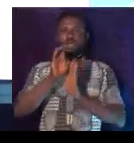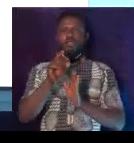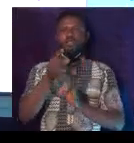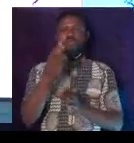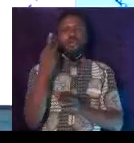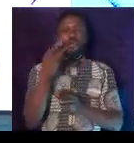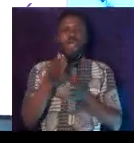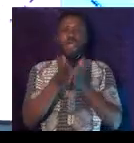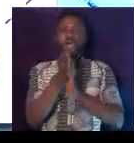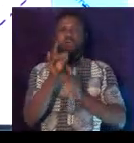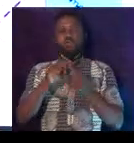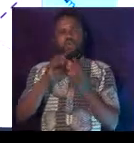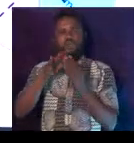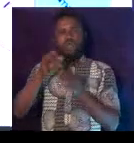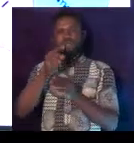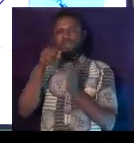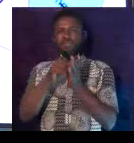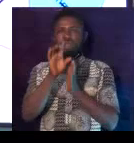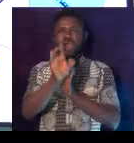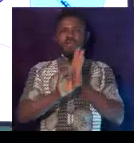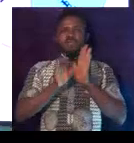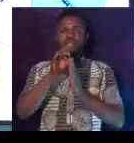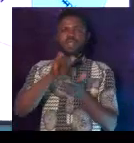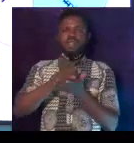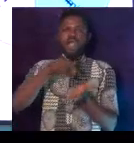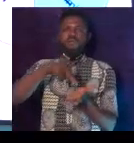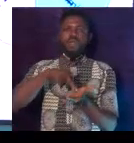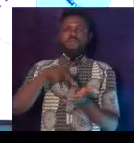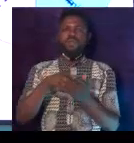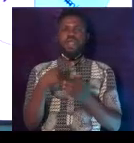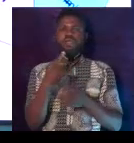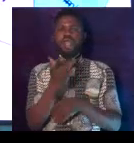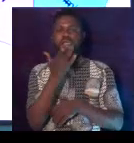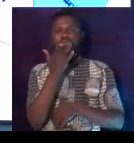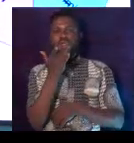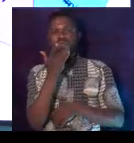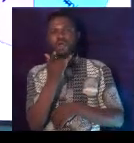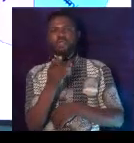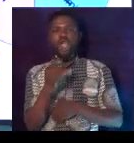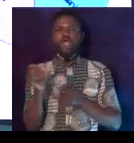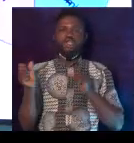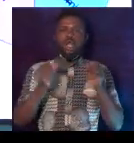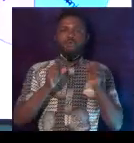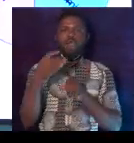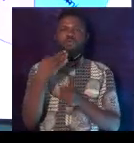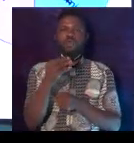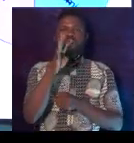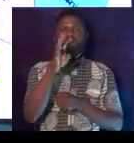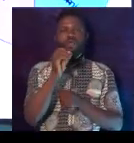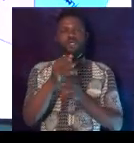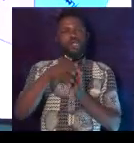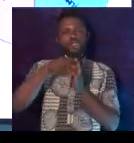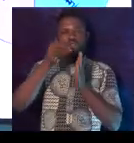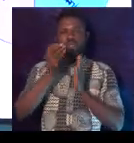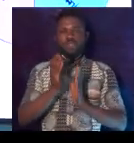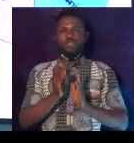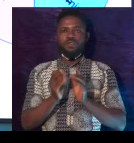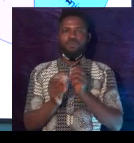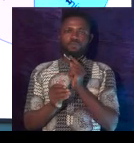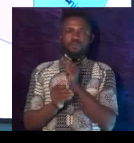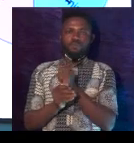charts, and you were asked to study this pie chart, which represents the favorite sport of 40